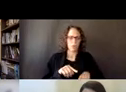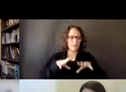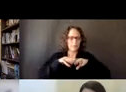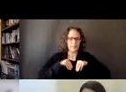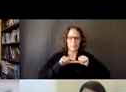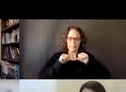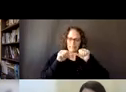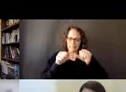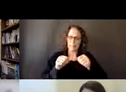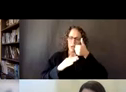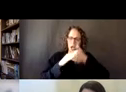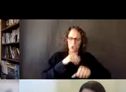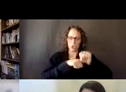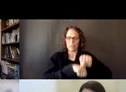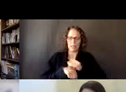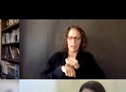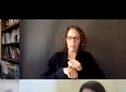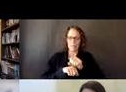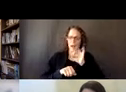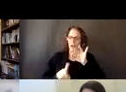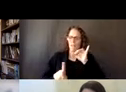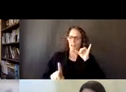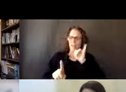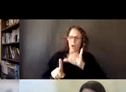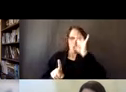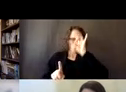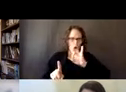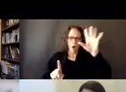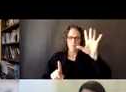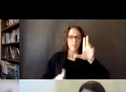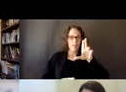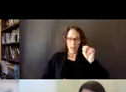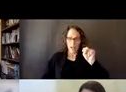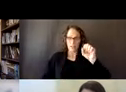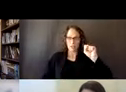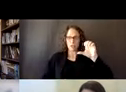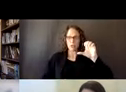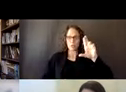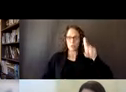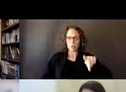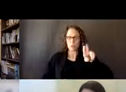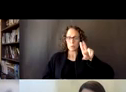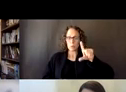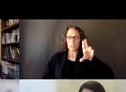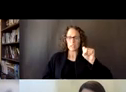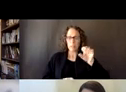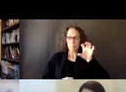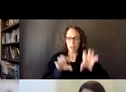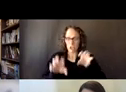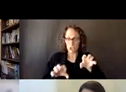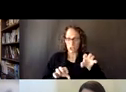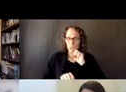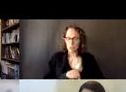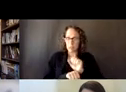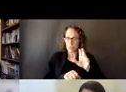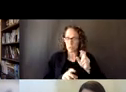the slave of such a unscrupulous monster. He calls Sam Houston an unscrupulous monster. And so that he ran